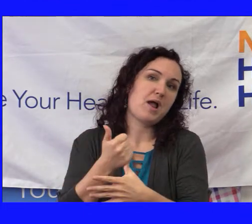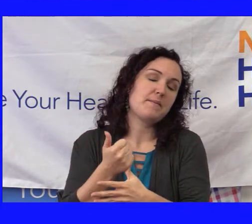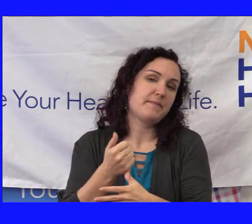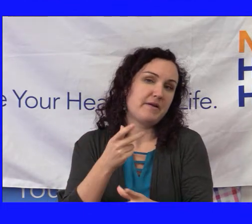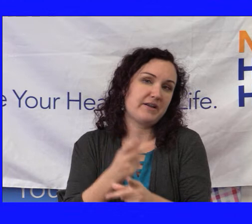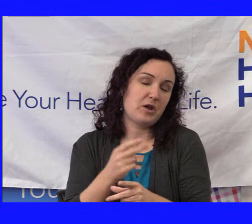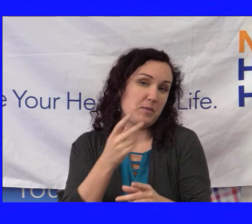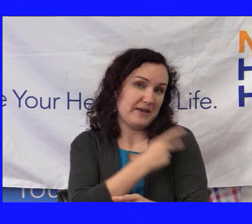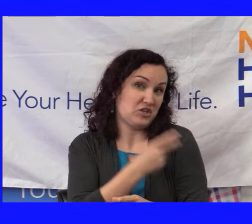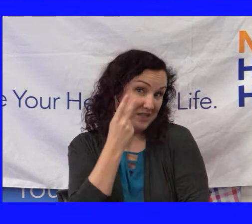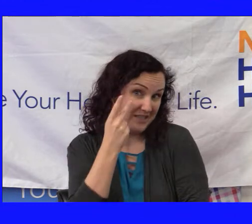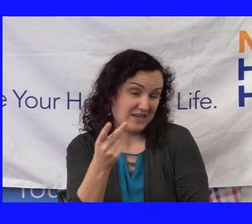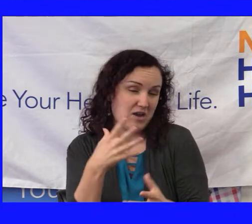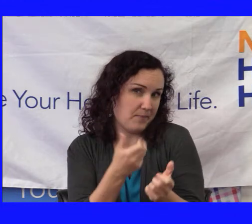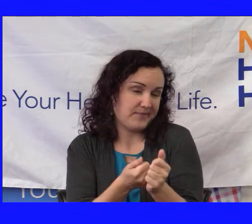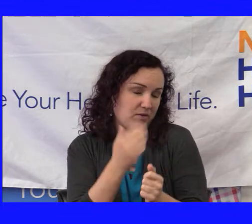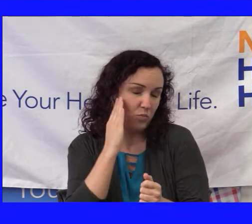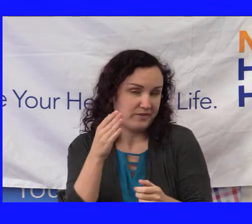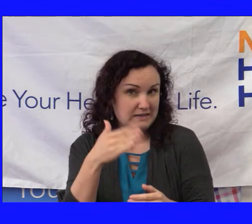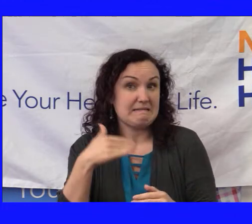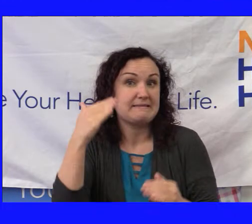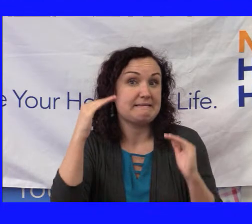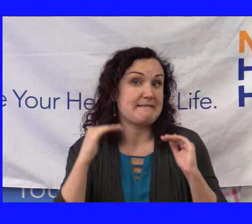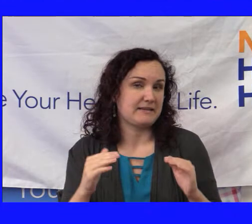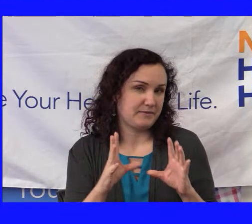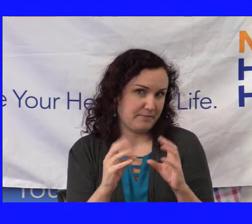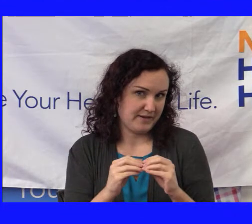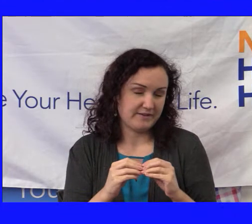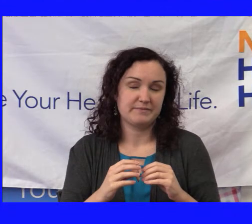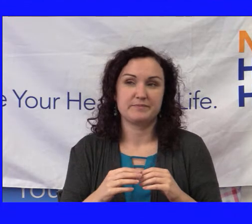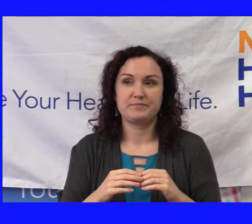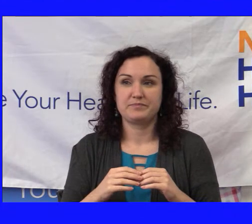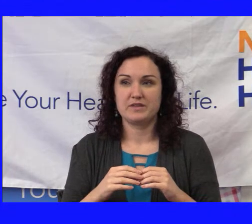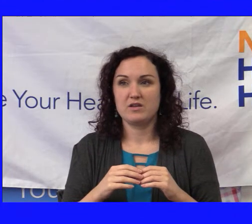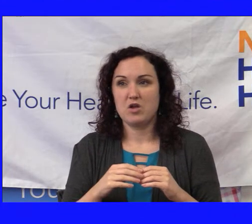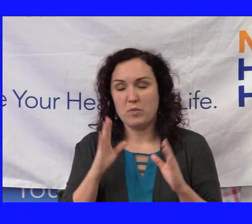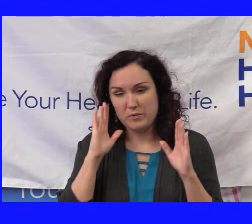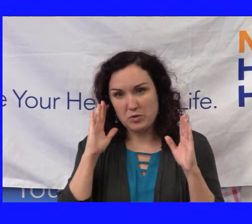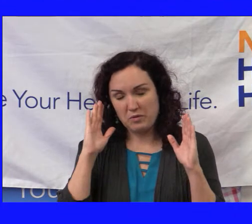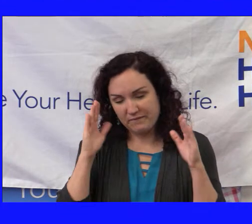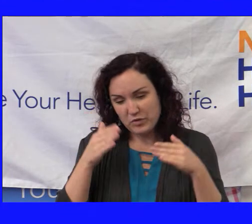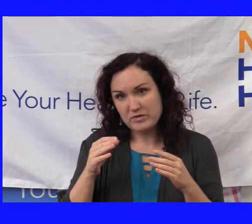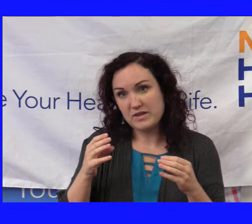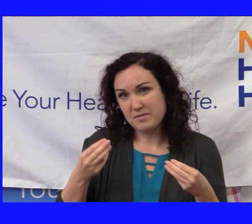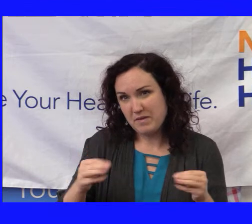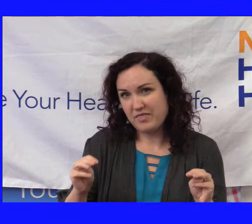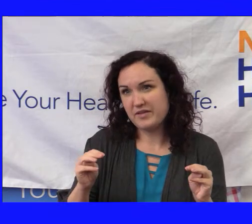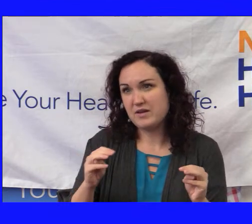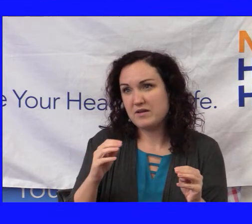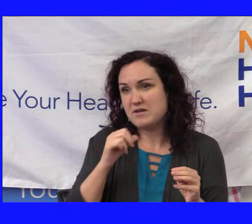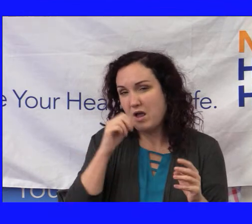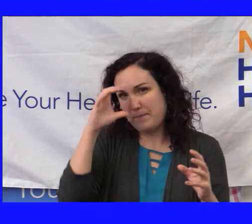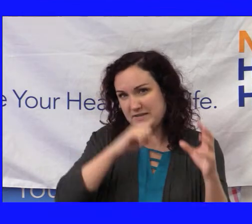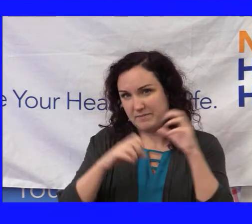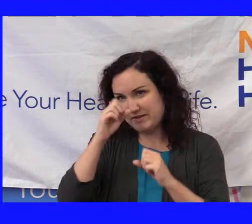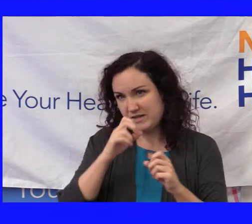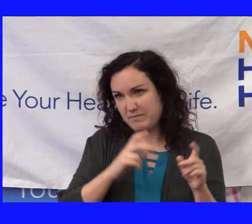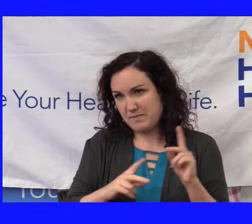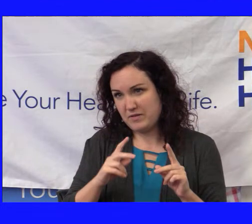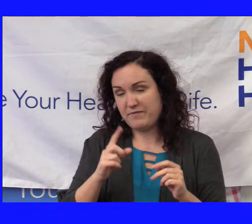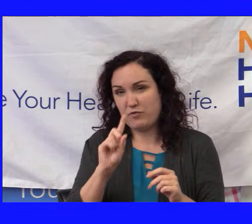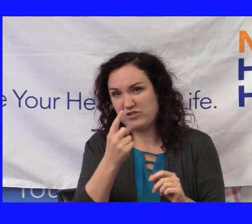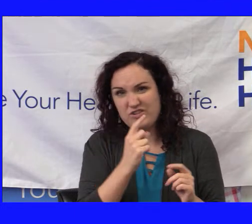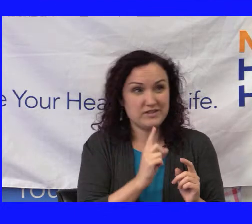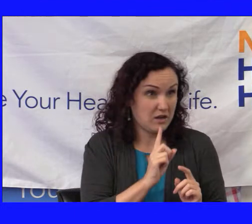There's been a slight look at change at the methodology there just to make sure we are not capturing anybody with coming in for